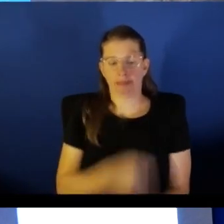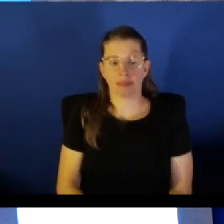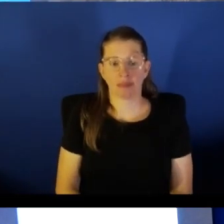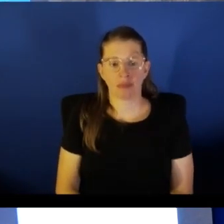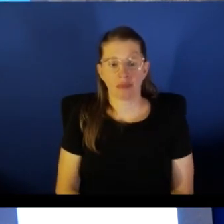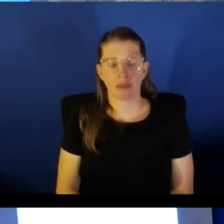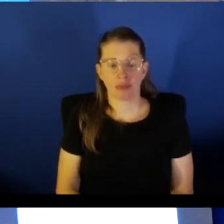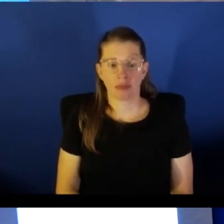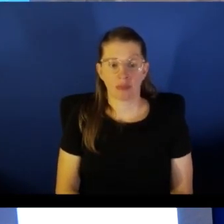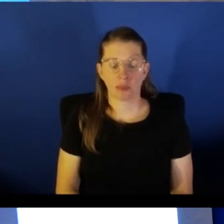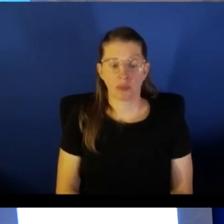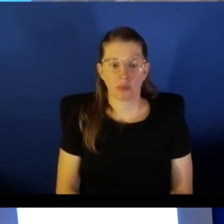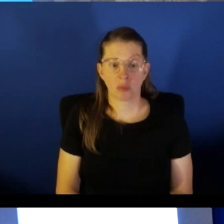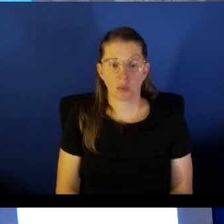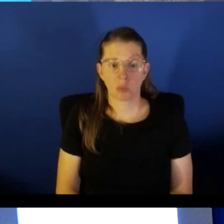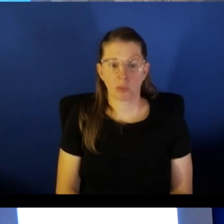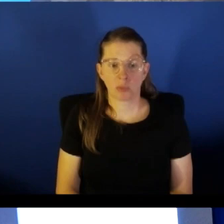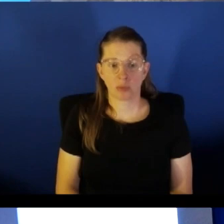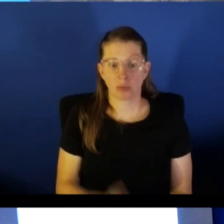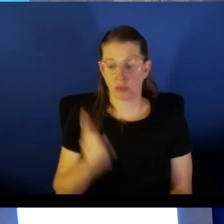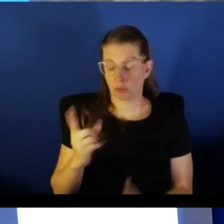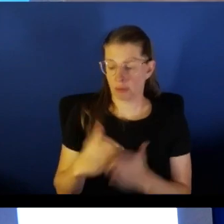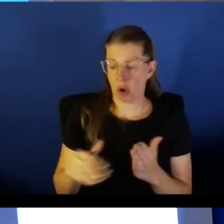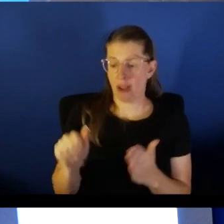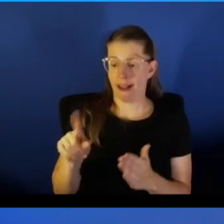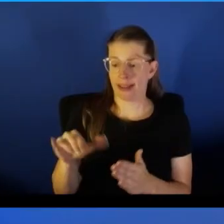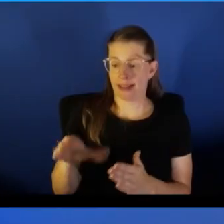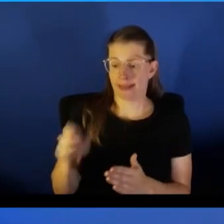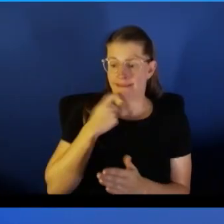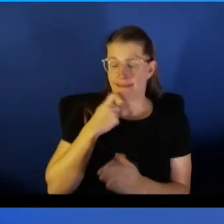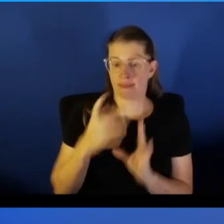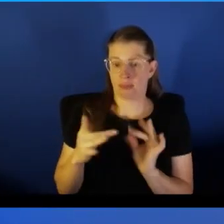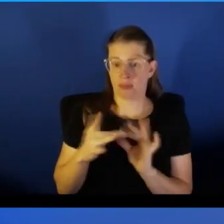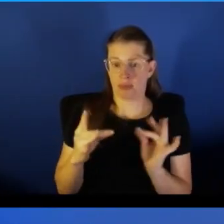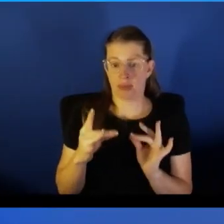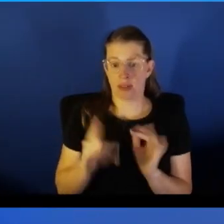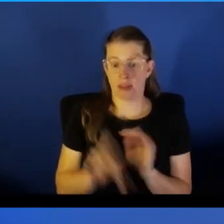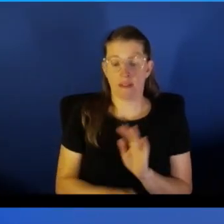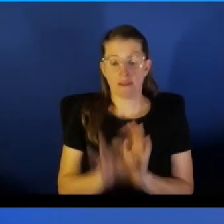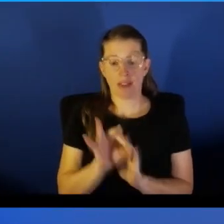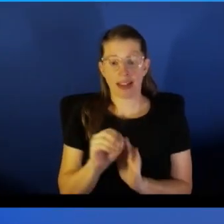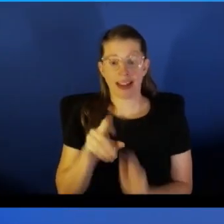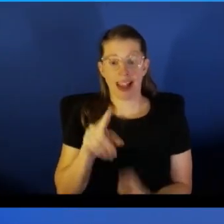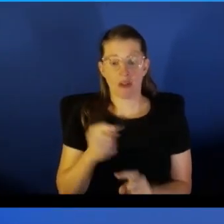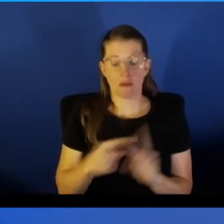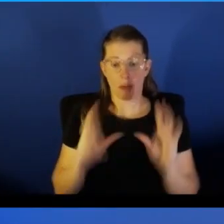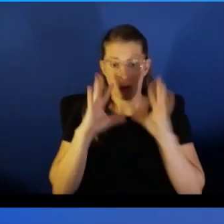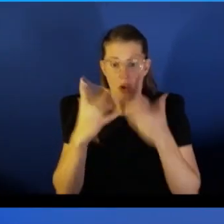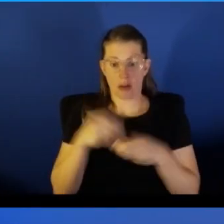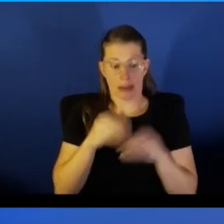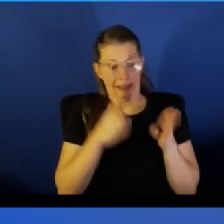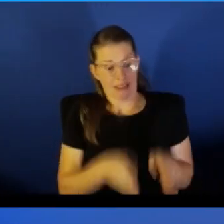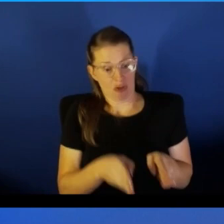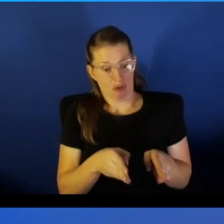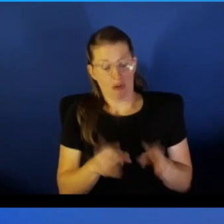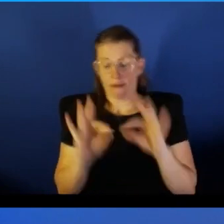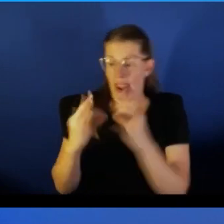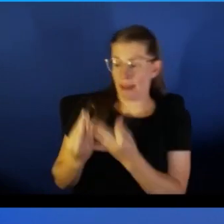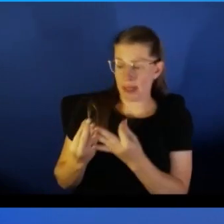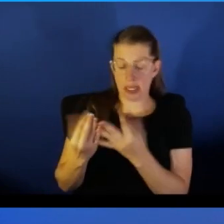the pieces that Alice just shared about finding out from the autistic individual and families